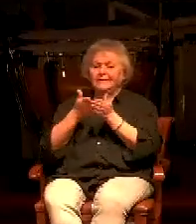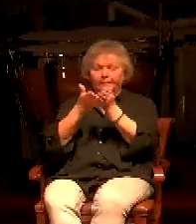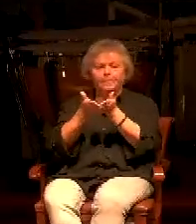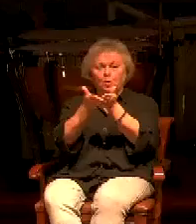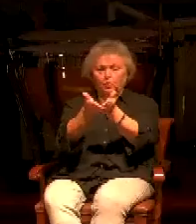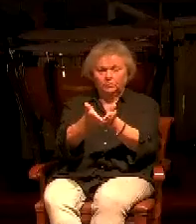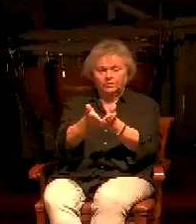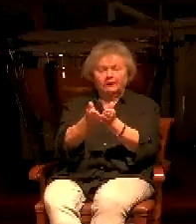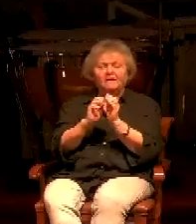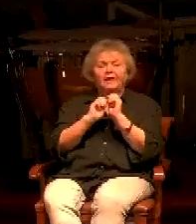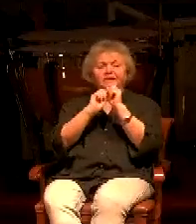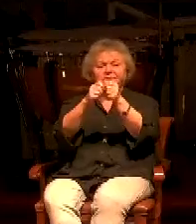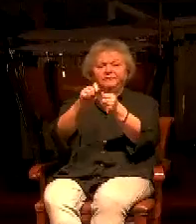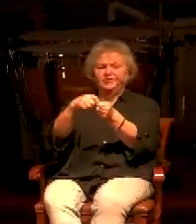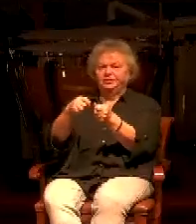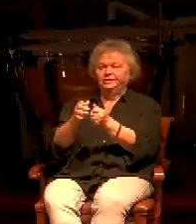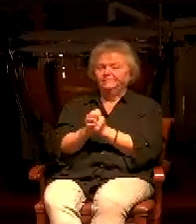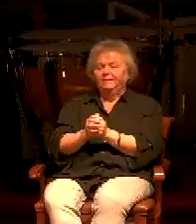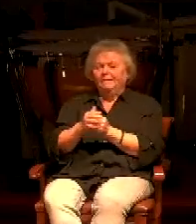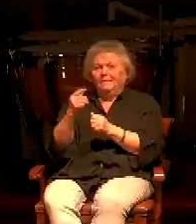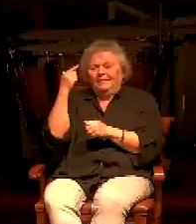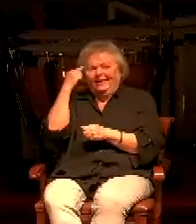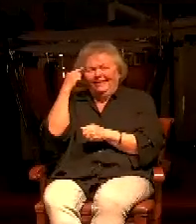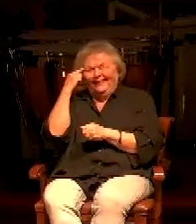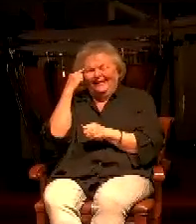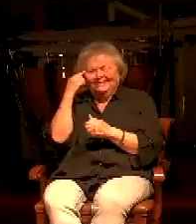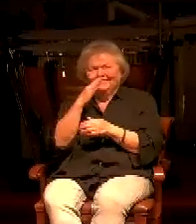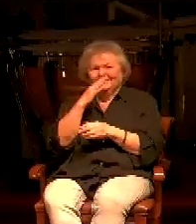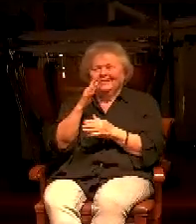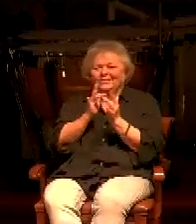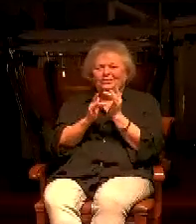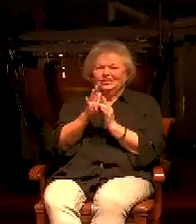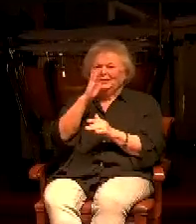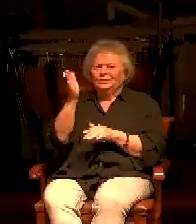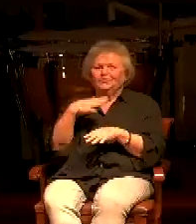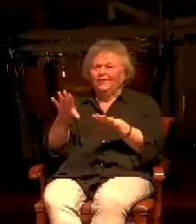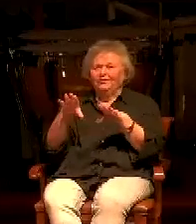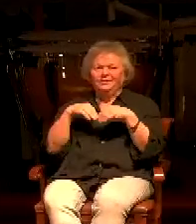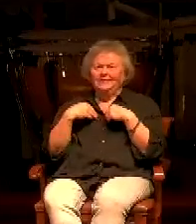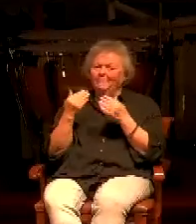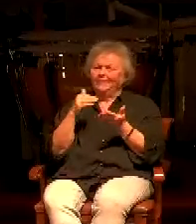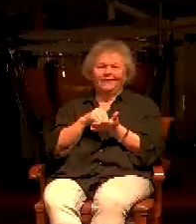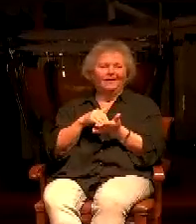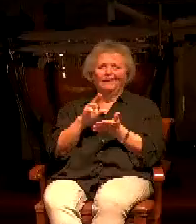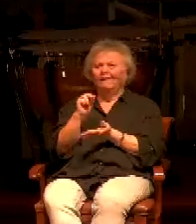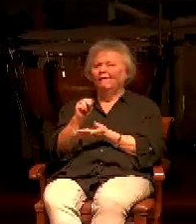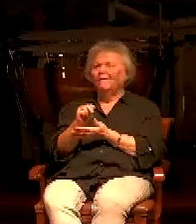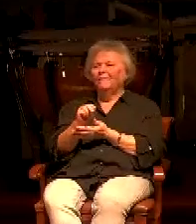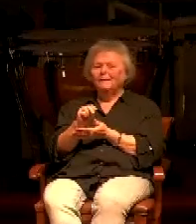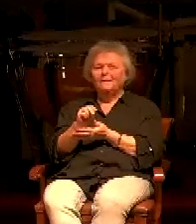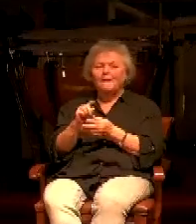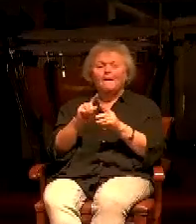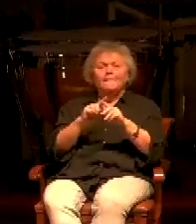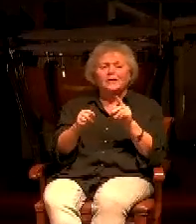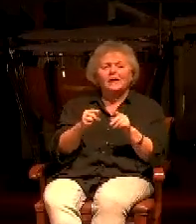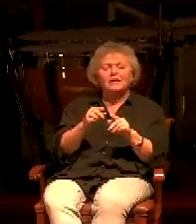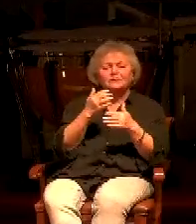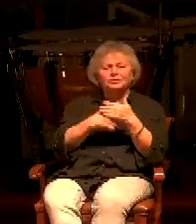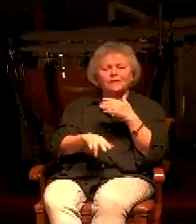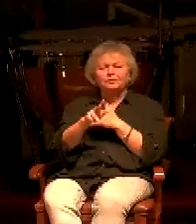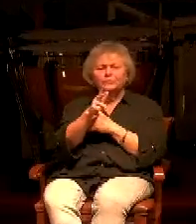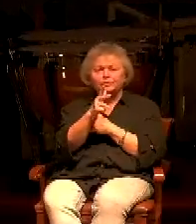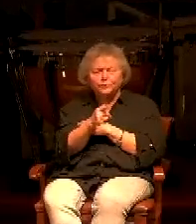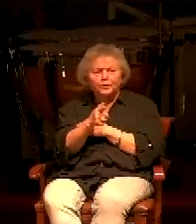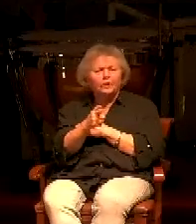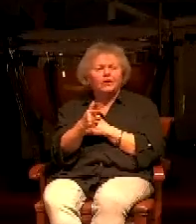Jesus will never take him back. And so he's got to make a name for himself in the fishing market again. But the Bible says in John chapter 21, they've been fishing all night and they've